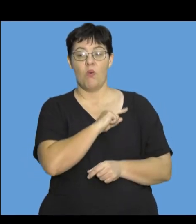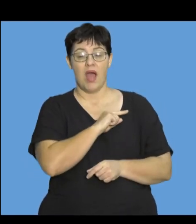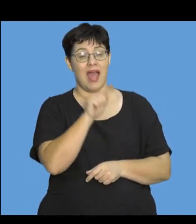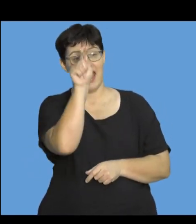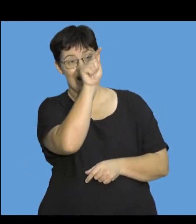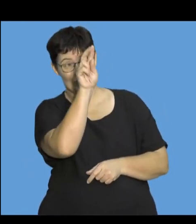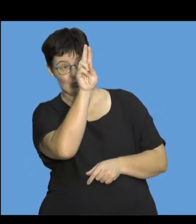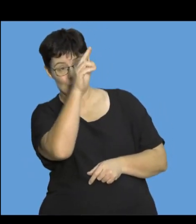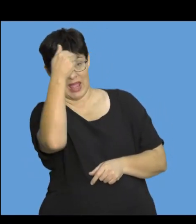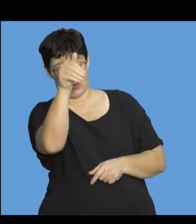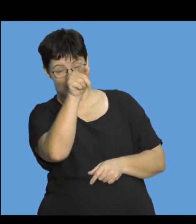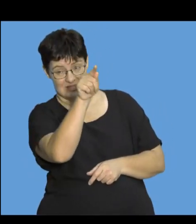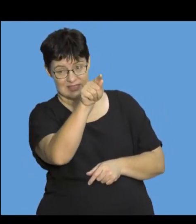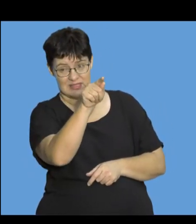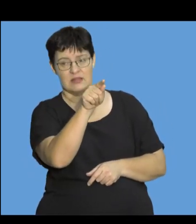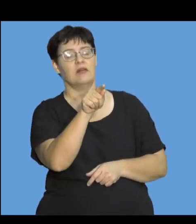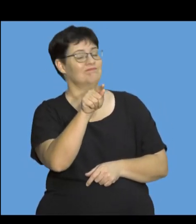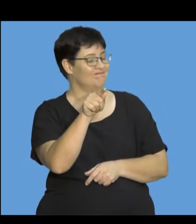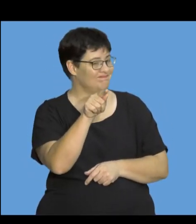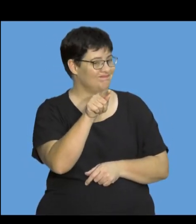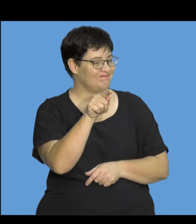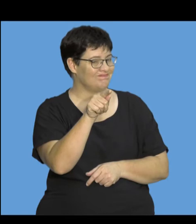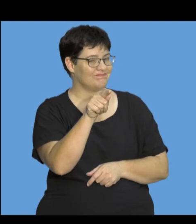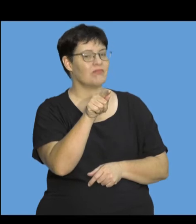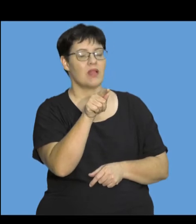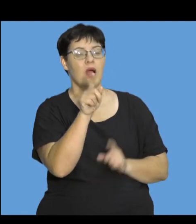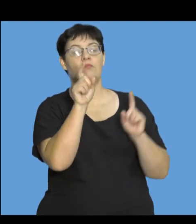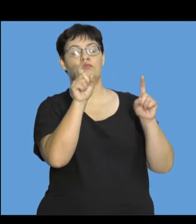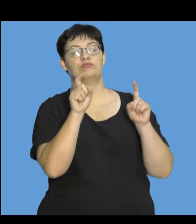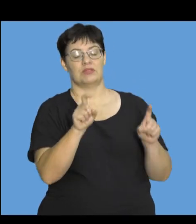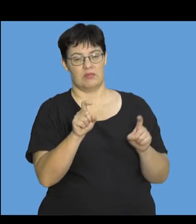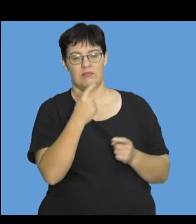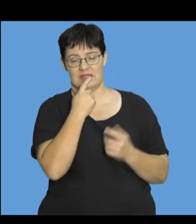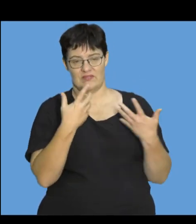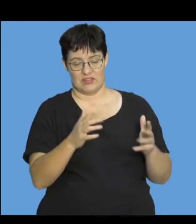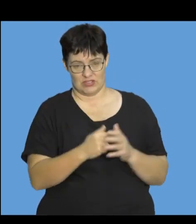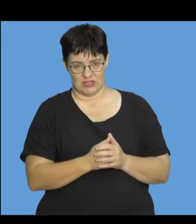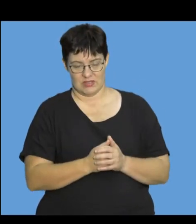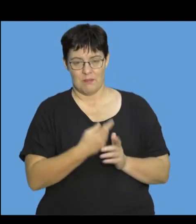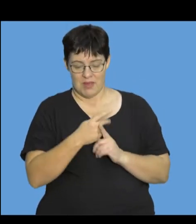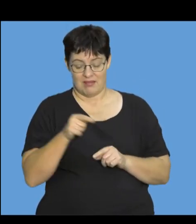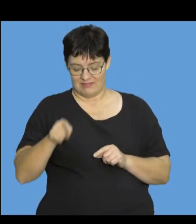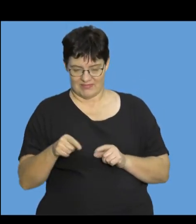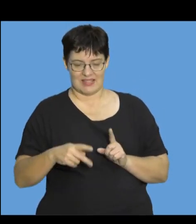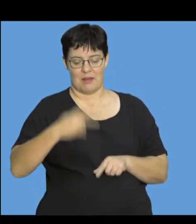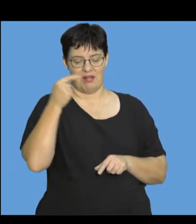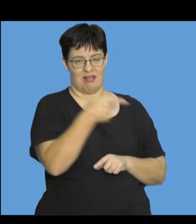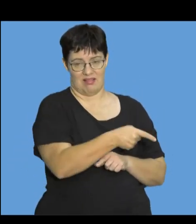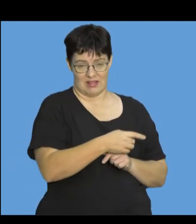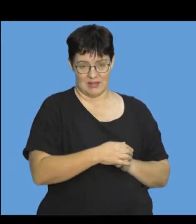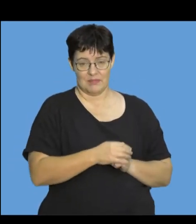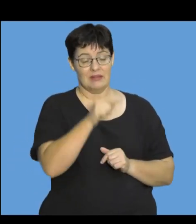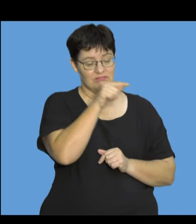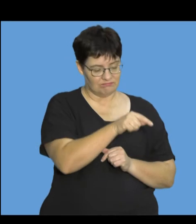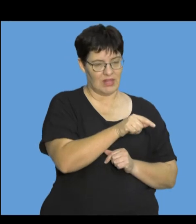because of this 2 that is outside, it then makes the main principle that I was saying now, it being twice the